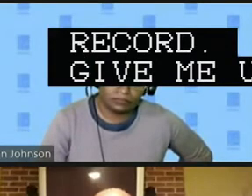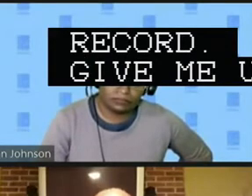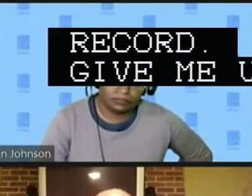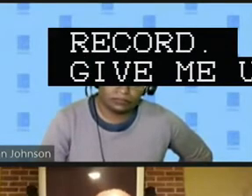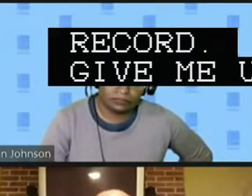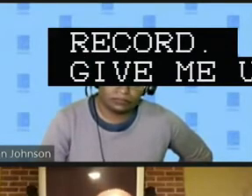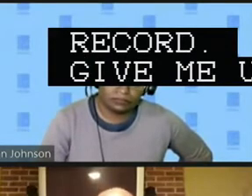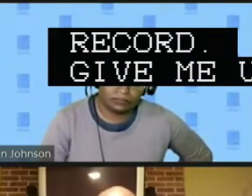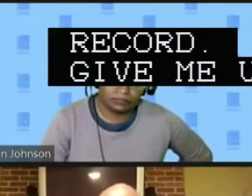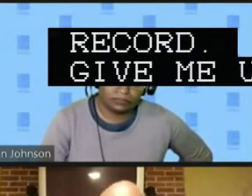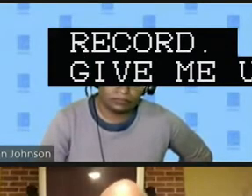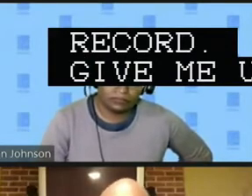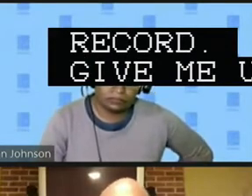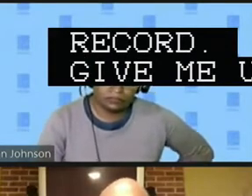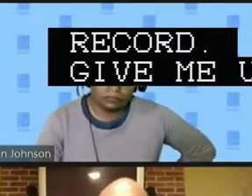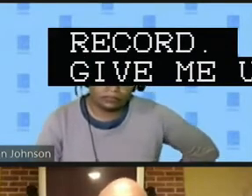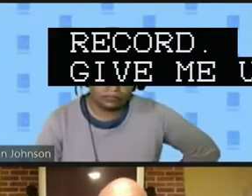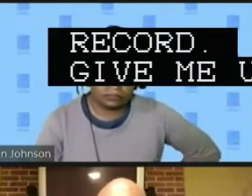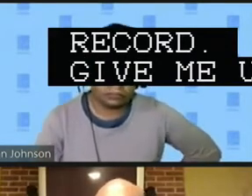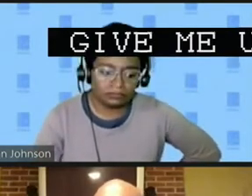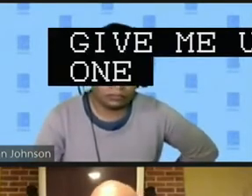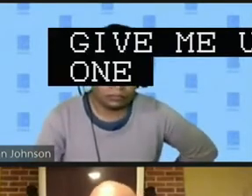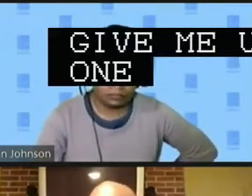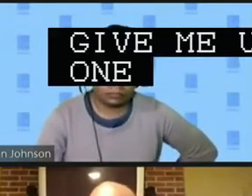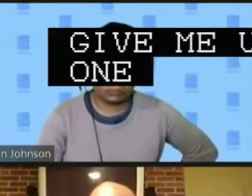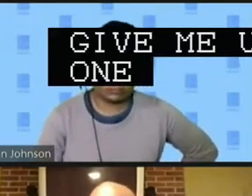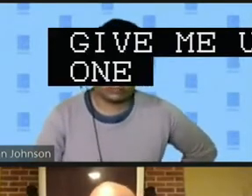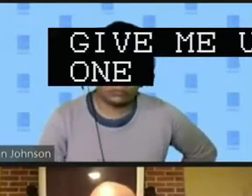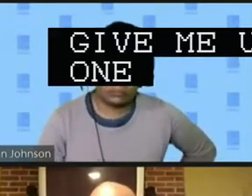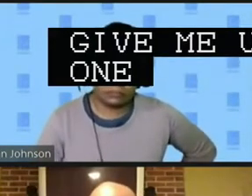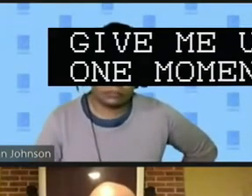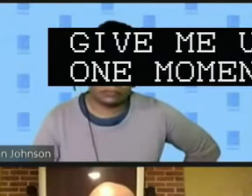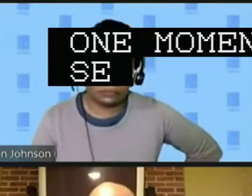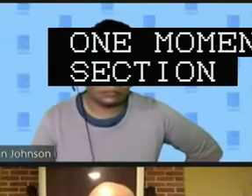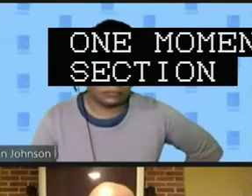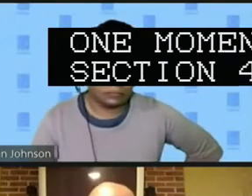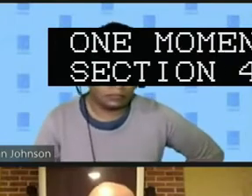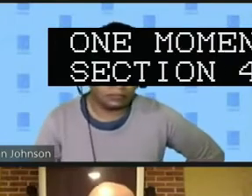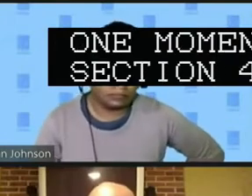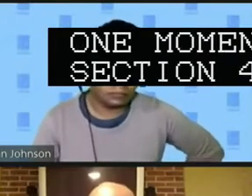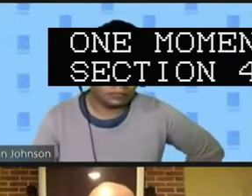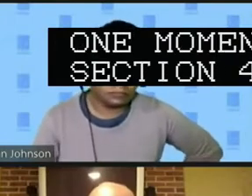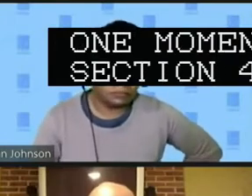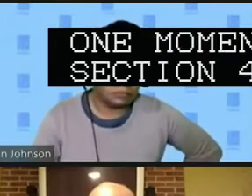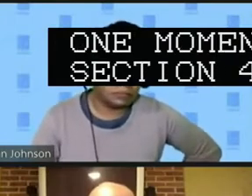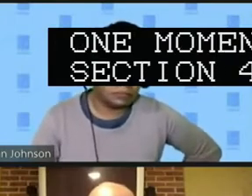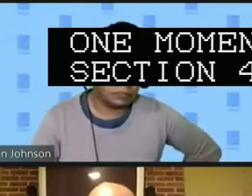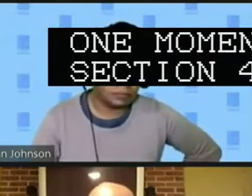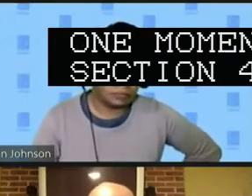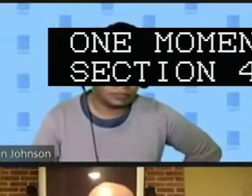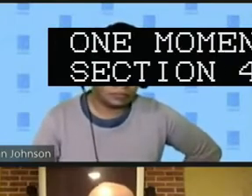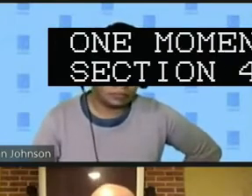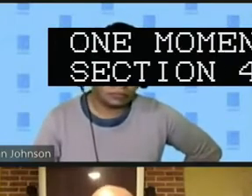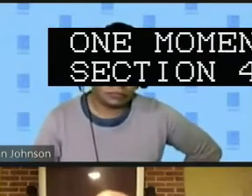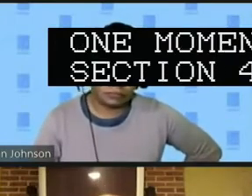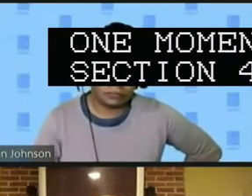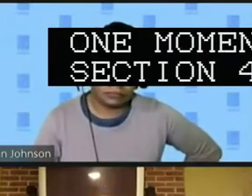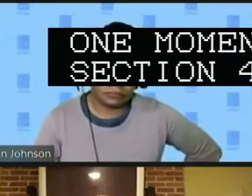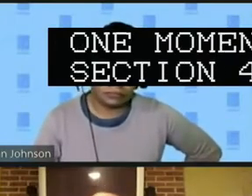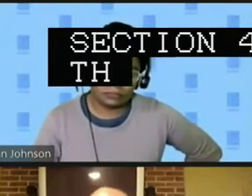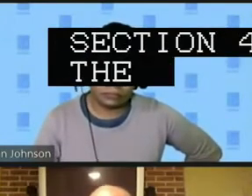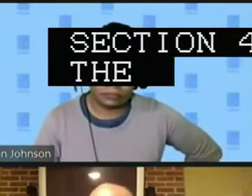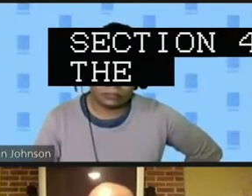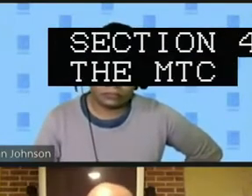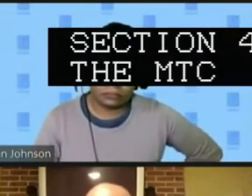reading section 4.9.1 of the Unified Development Ordinance. The MTC overlay is established to enhance